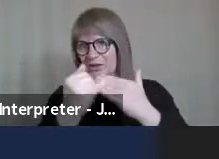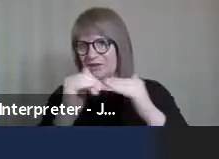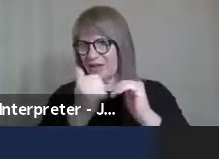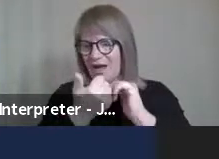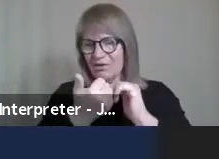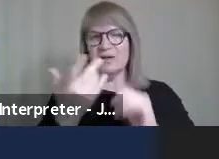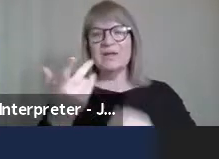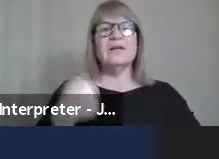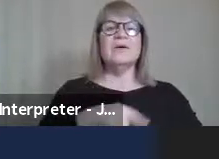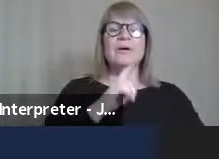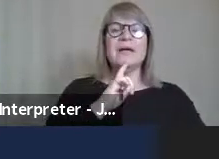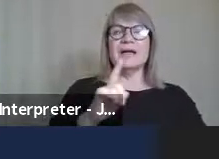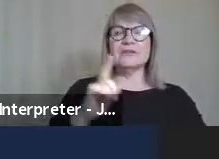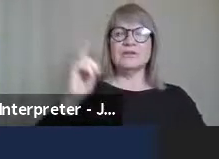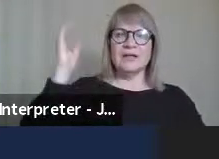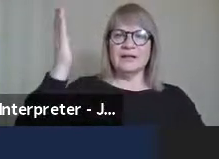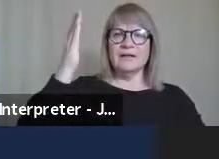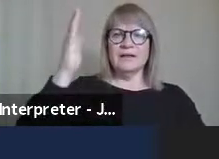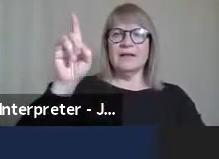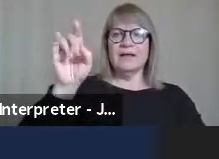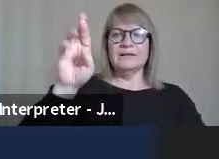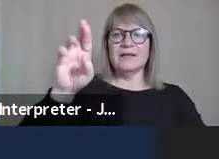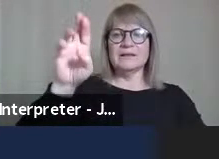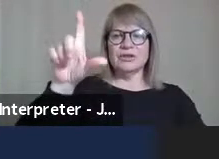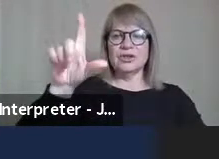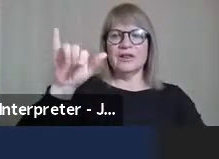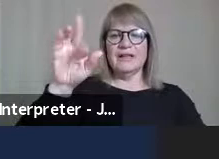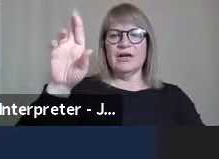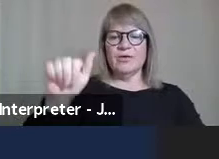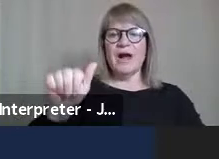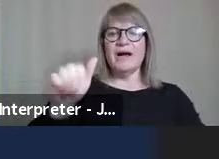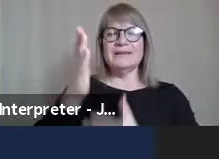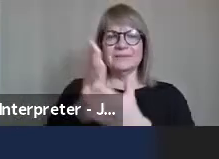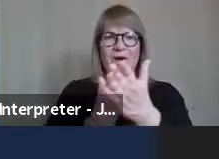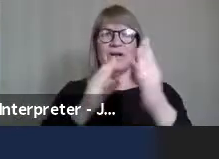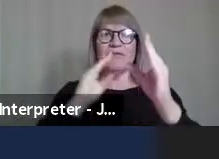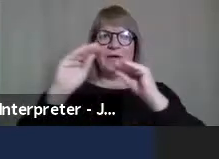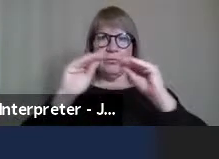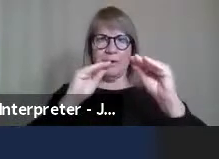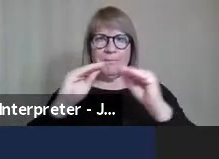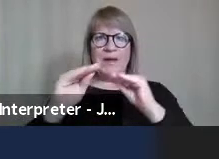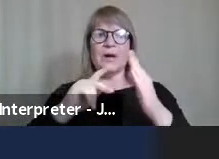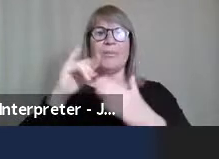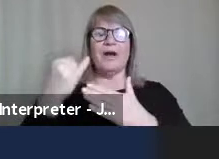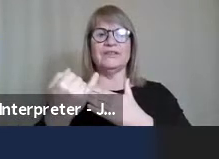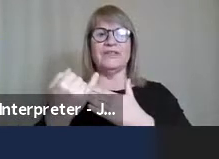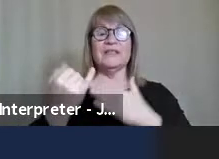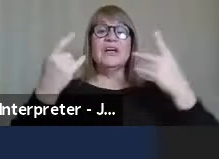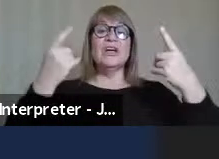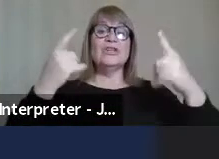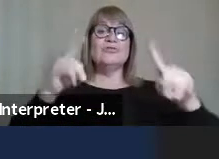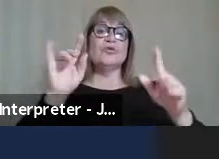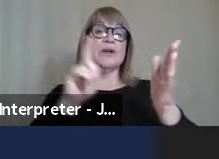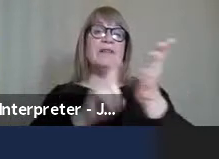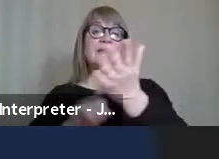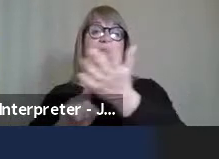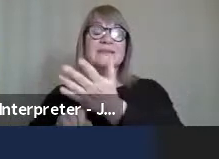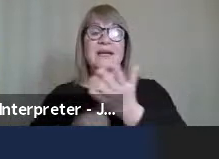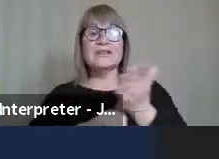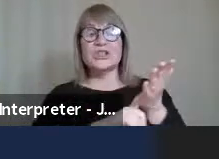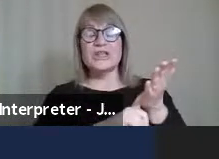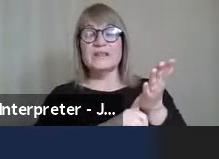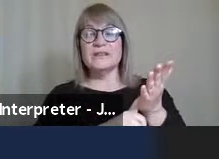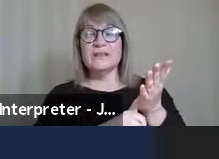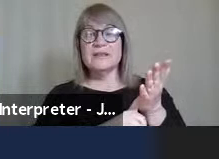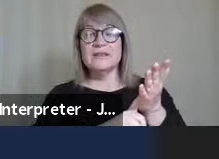had a talk by dr lira as part of the repair project and in that discussion um and the the